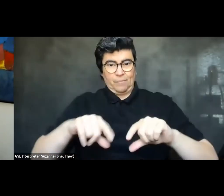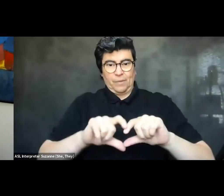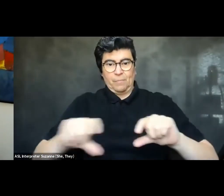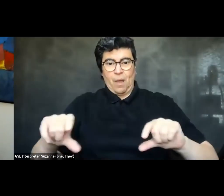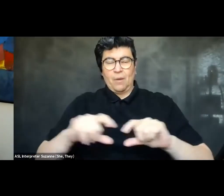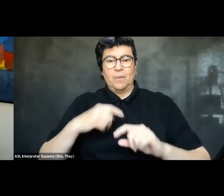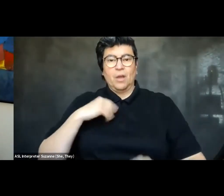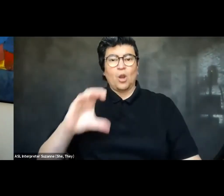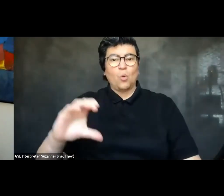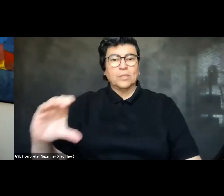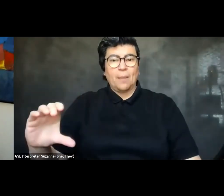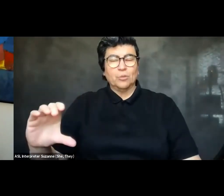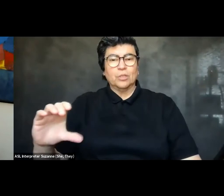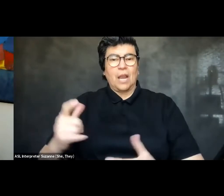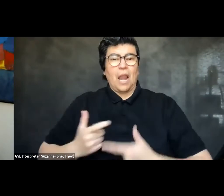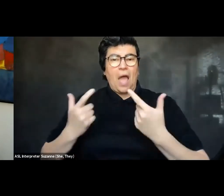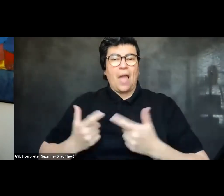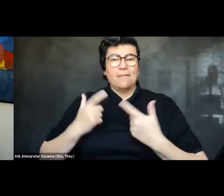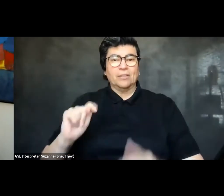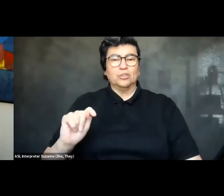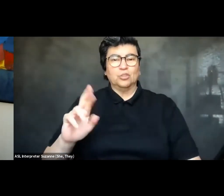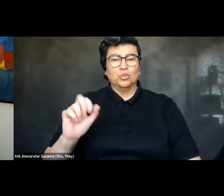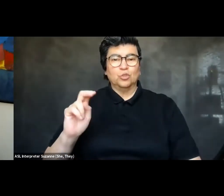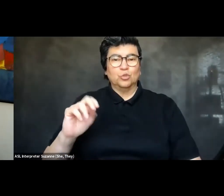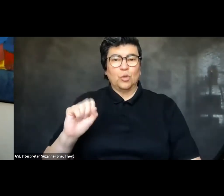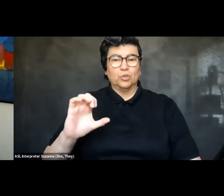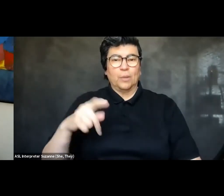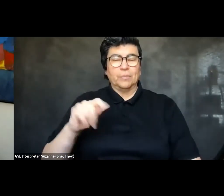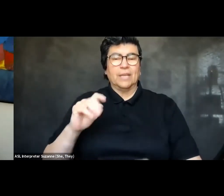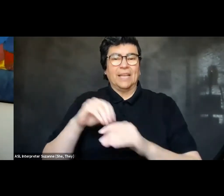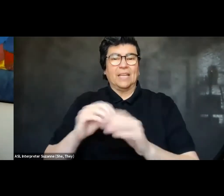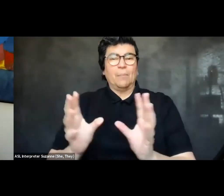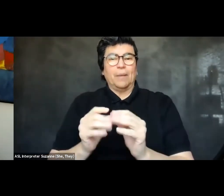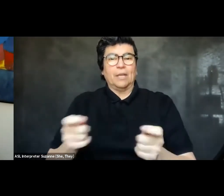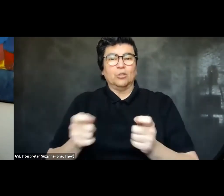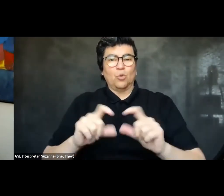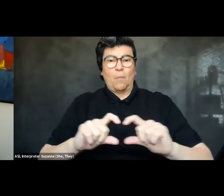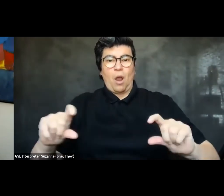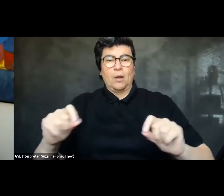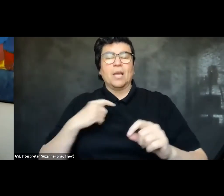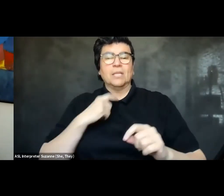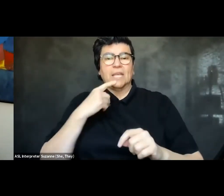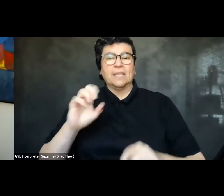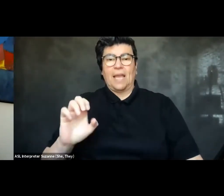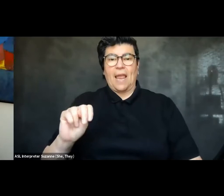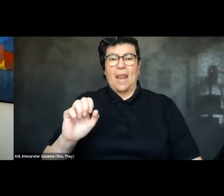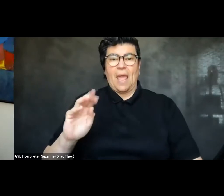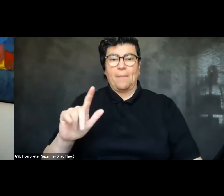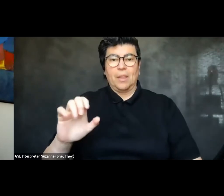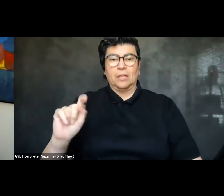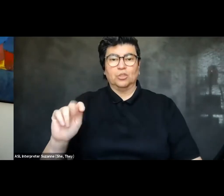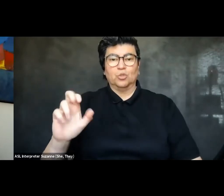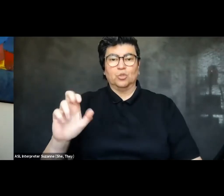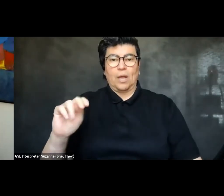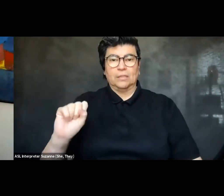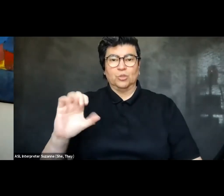on the closed caption live transcript button in the meeting control bar and then adding enable transcription. You can also